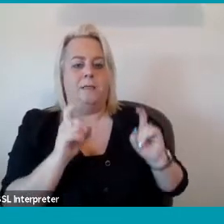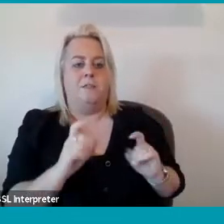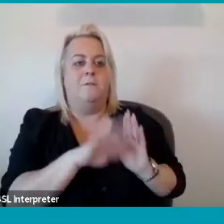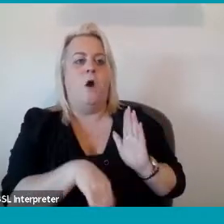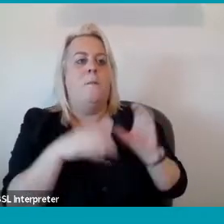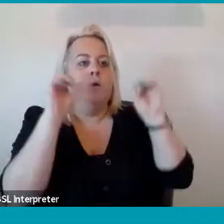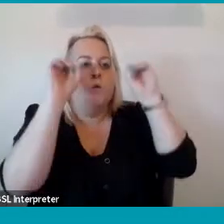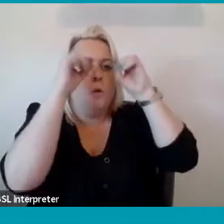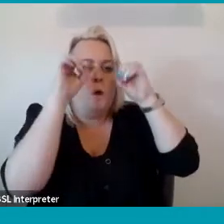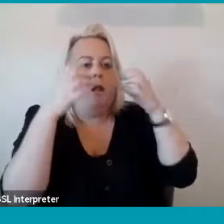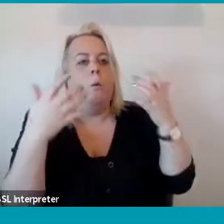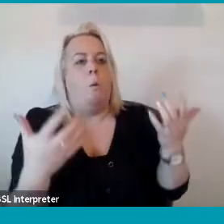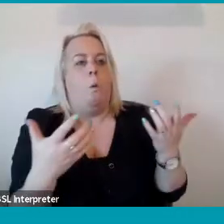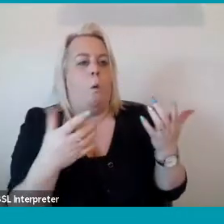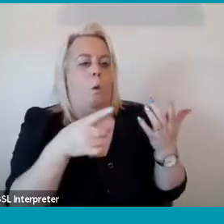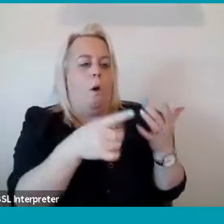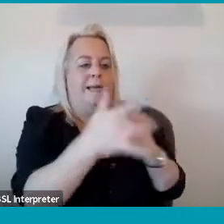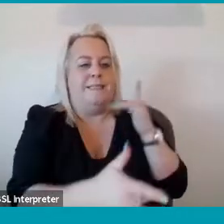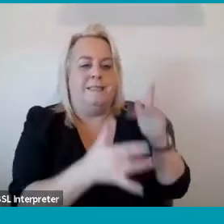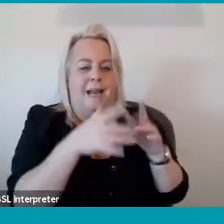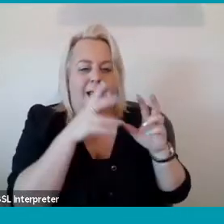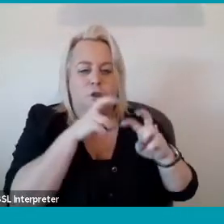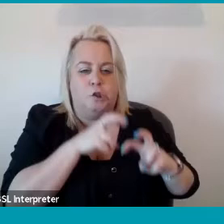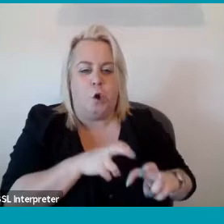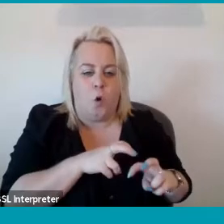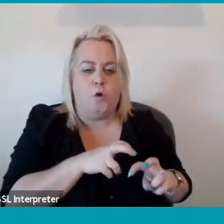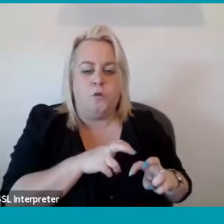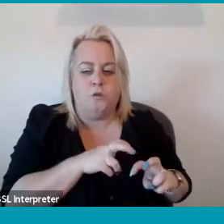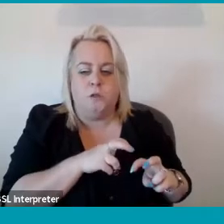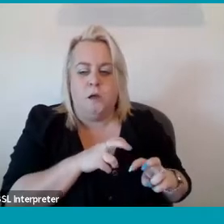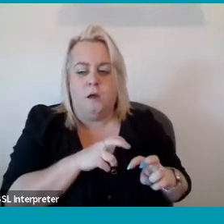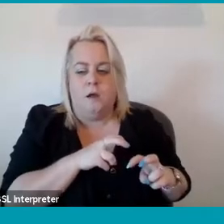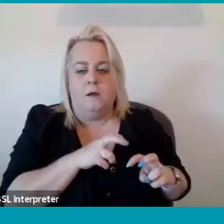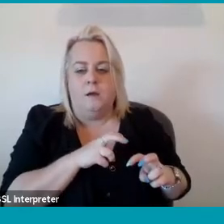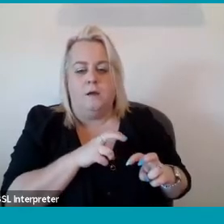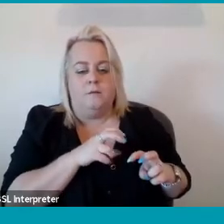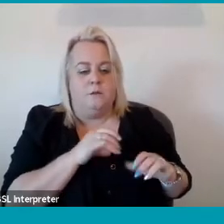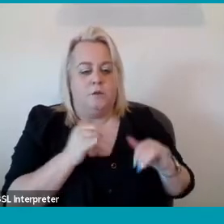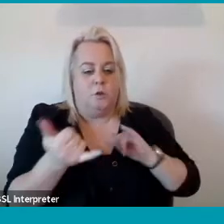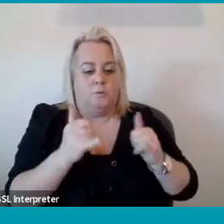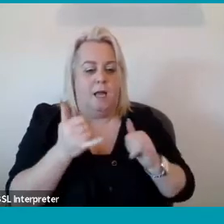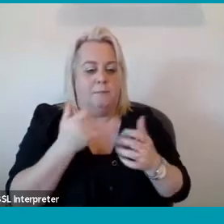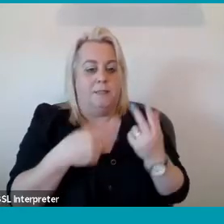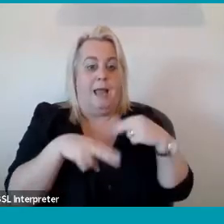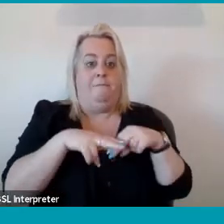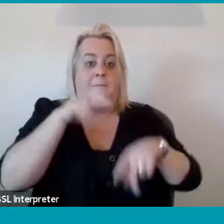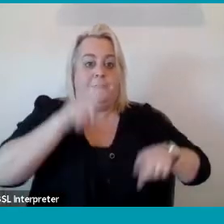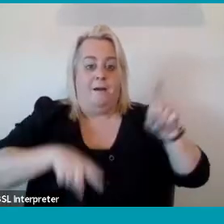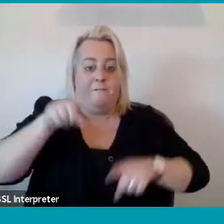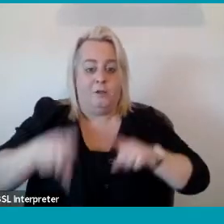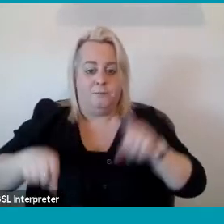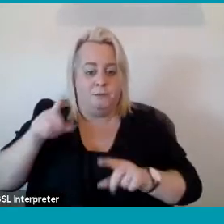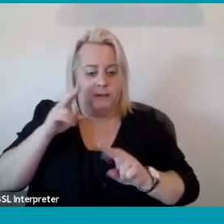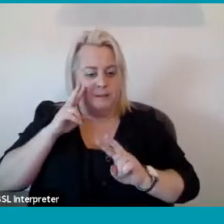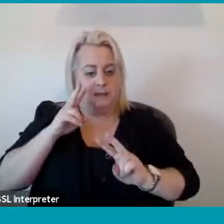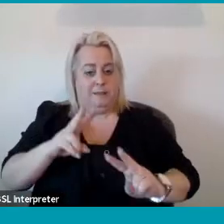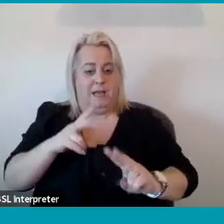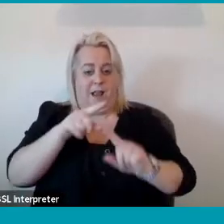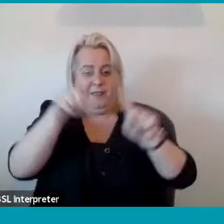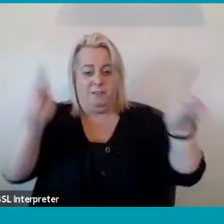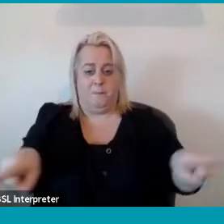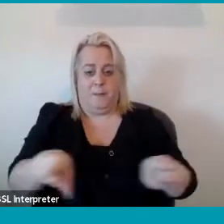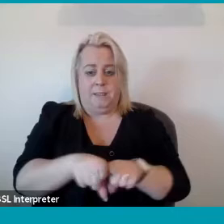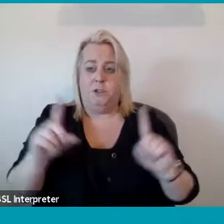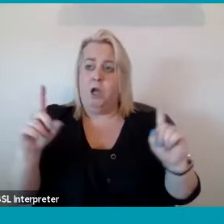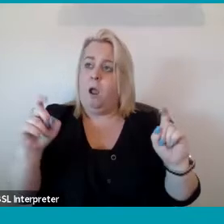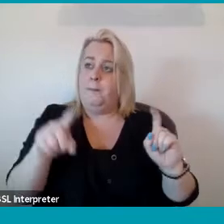apparently, in order to be diverse, you have to have impossibly white teeth. But there's no visible disability there. And so I